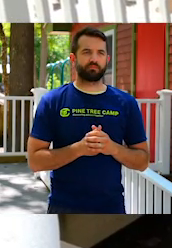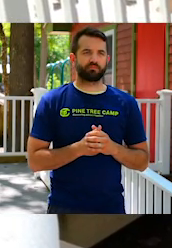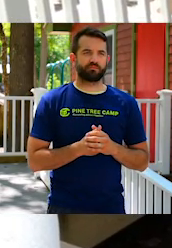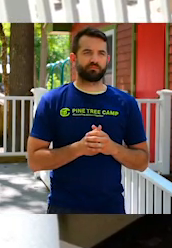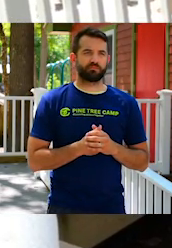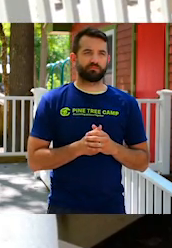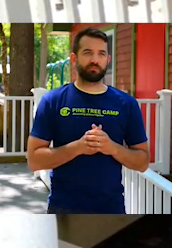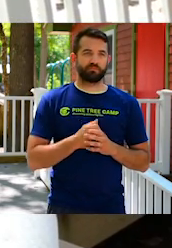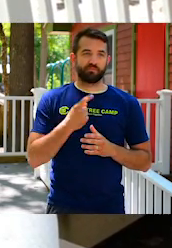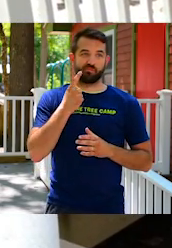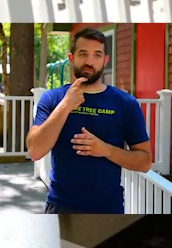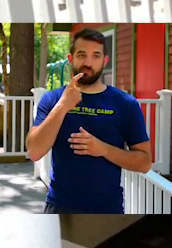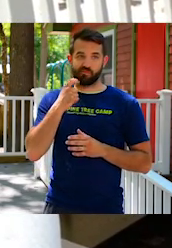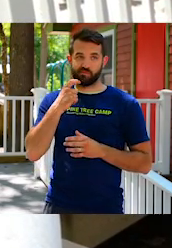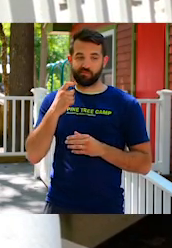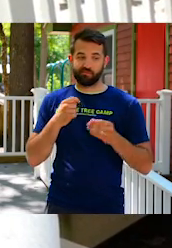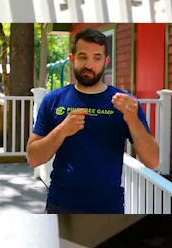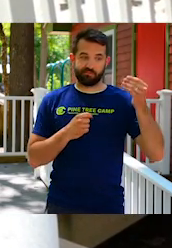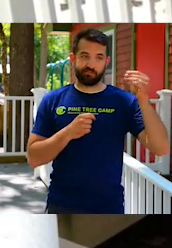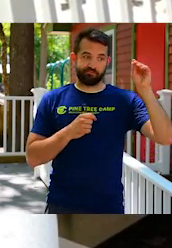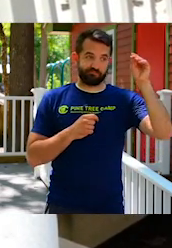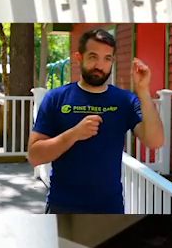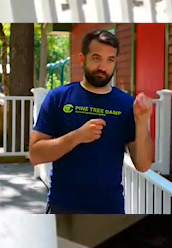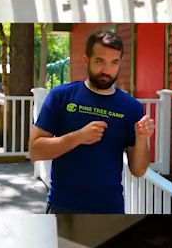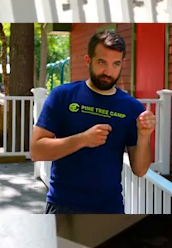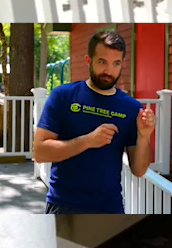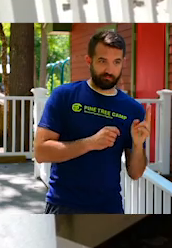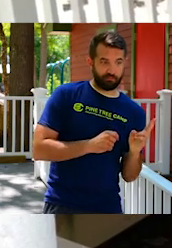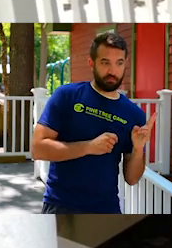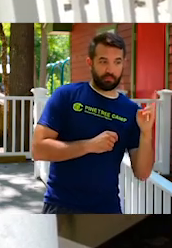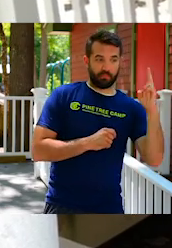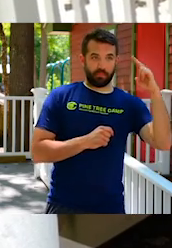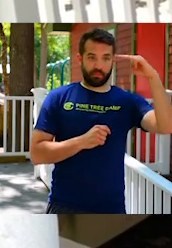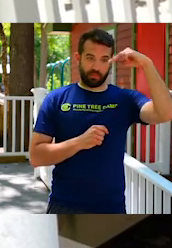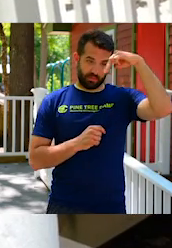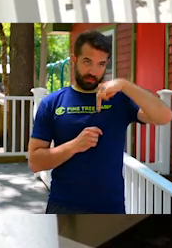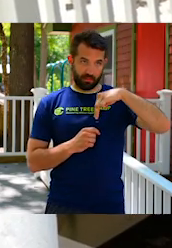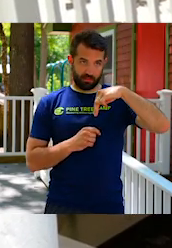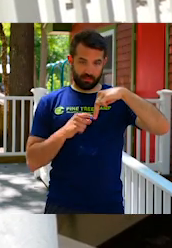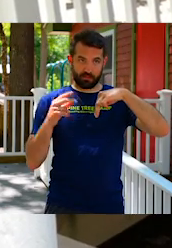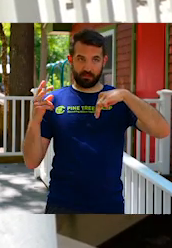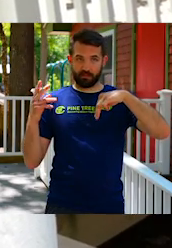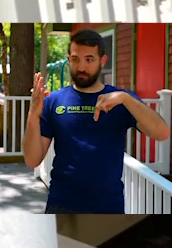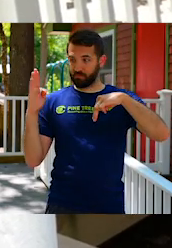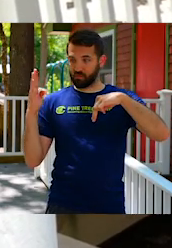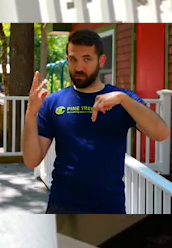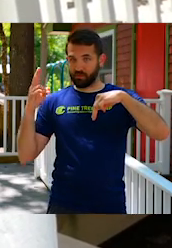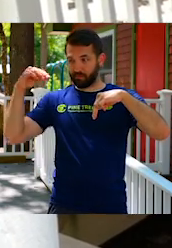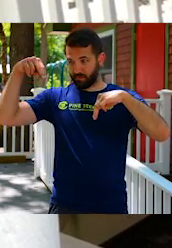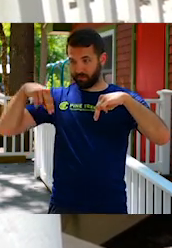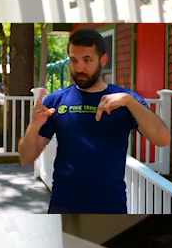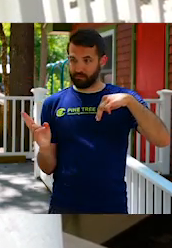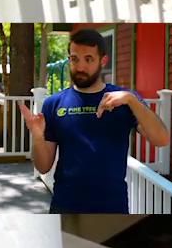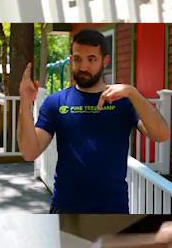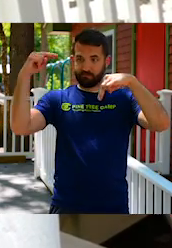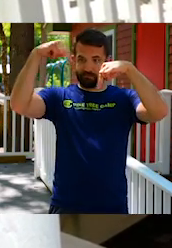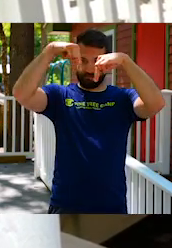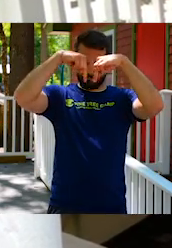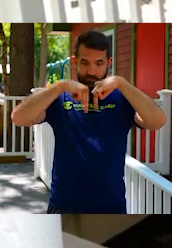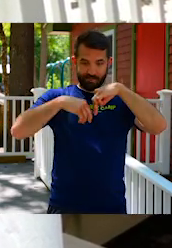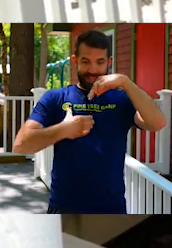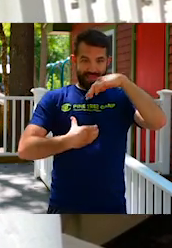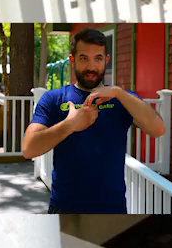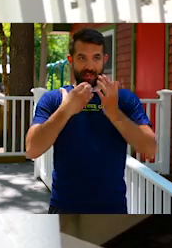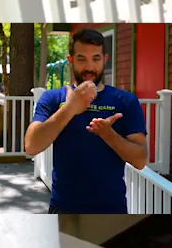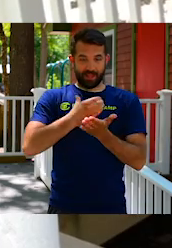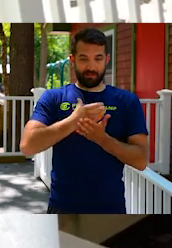water and food coloring into the cup that doesn't have anything. Now, this would be a great time if you wanted to document what you think is going to happen in this experiment. You can take your journal